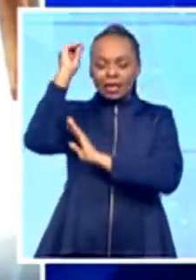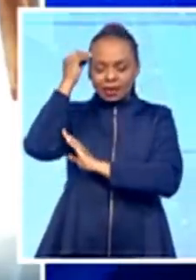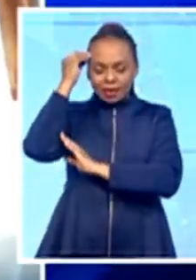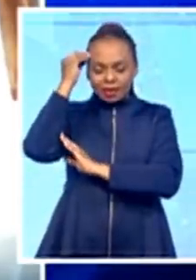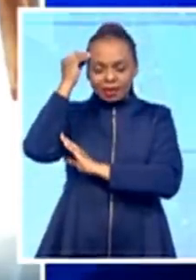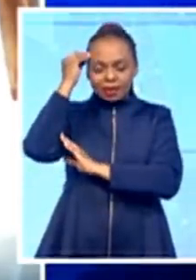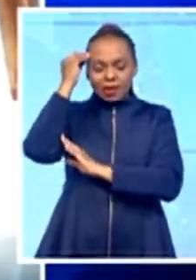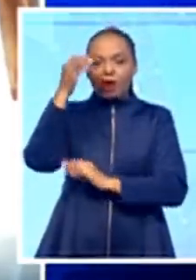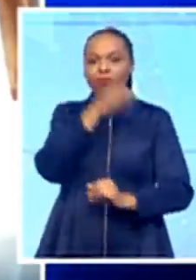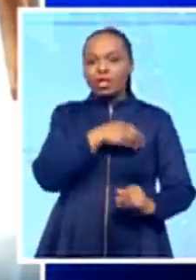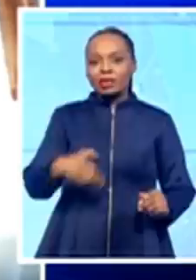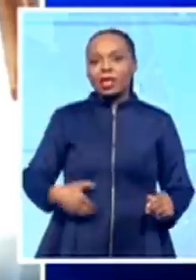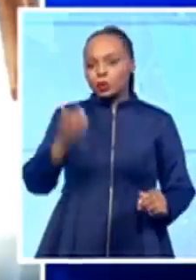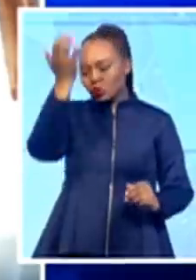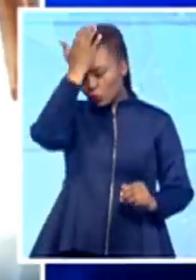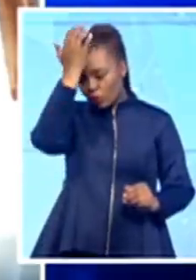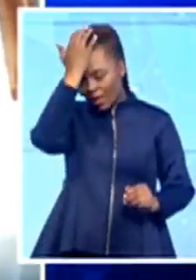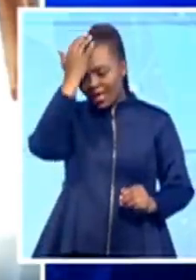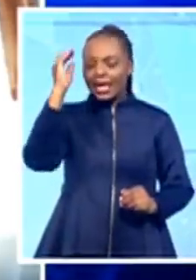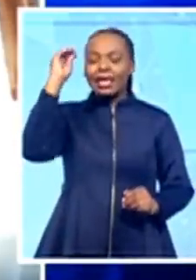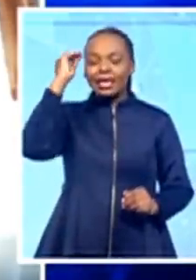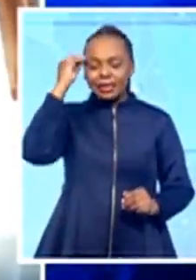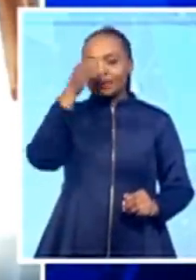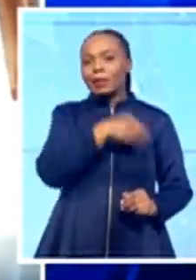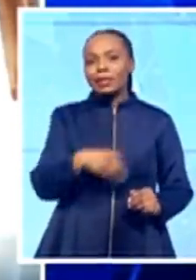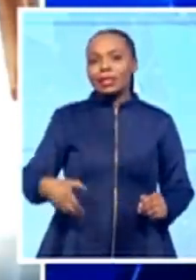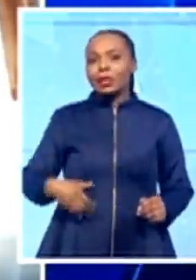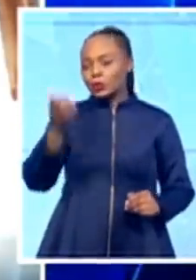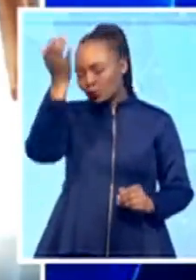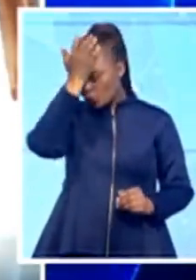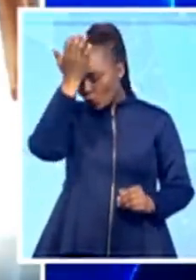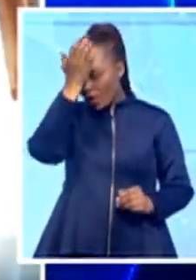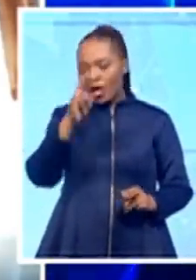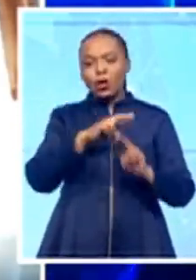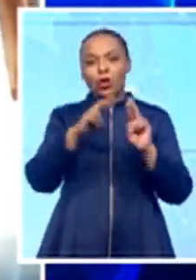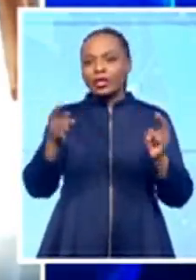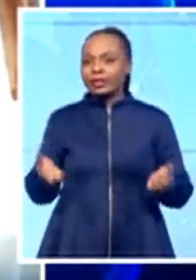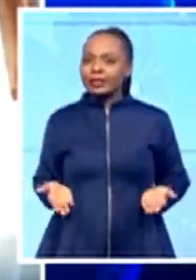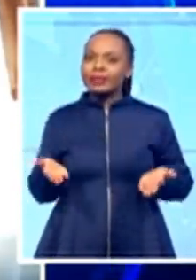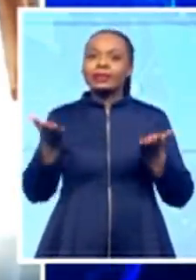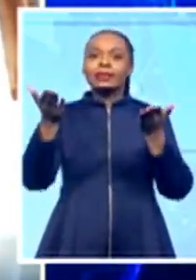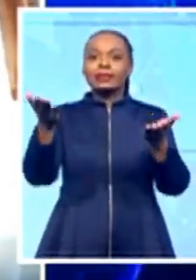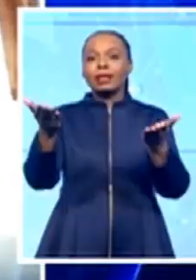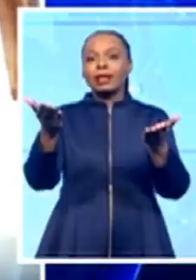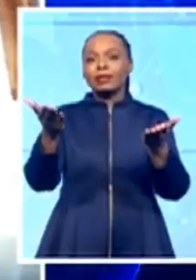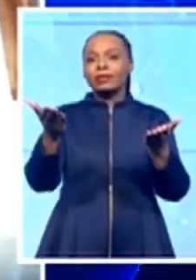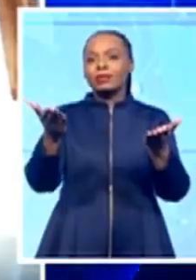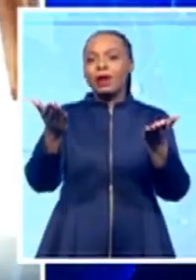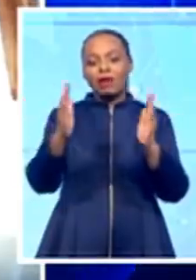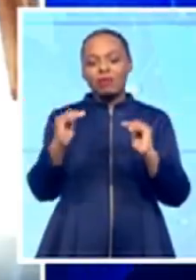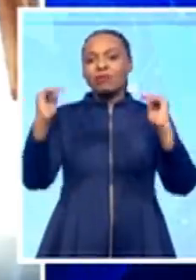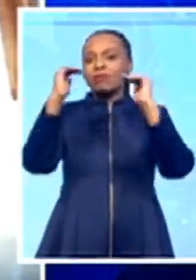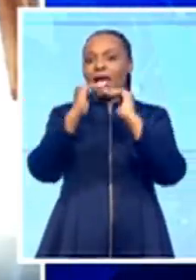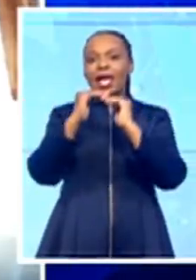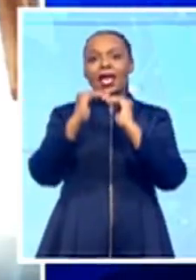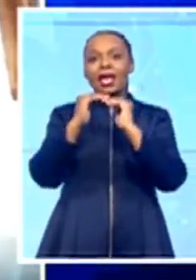President Zuma have not been served by a vicious sentence in a cold winter,